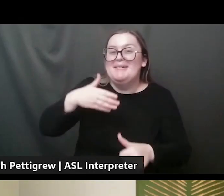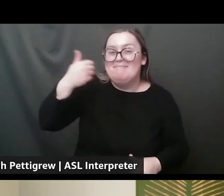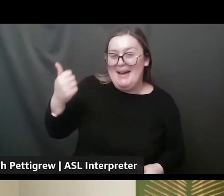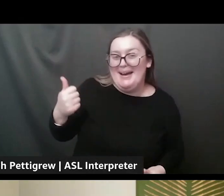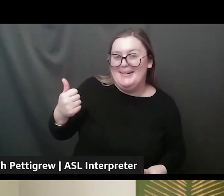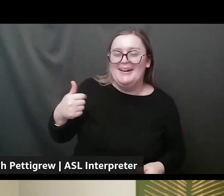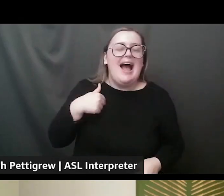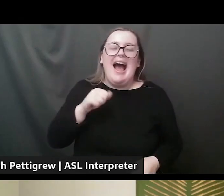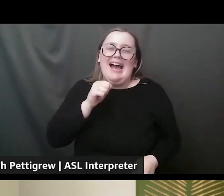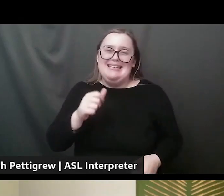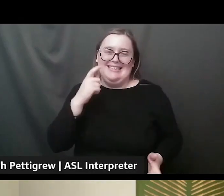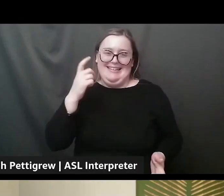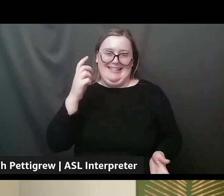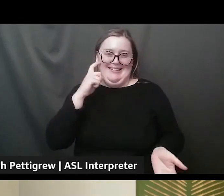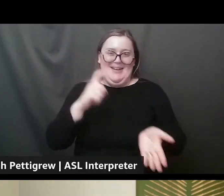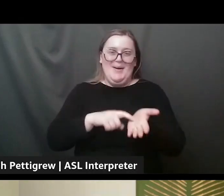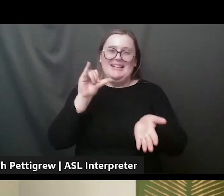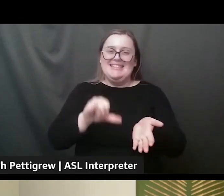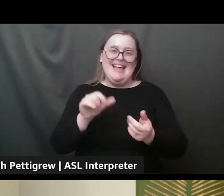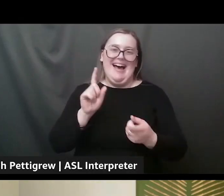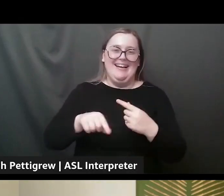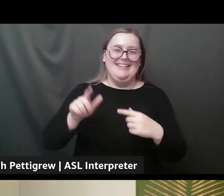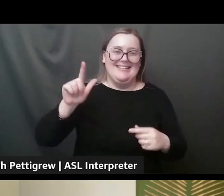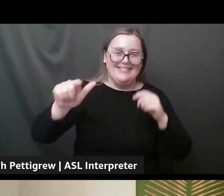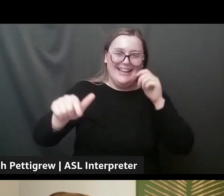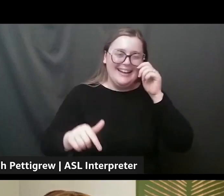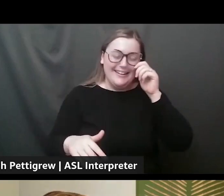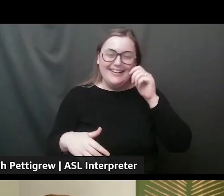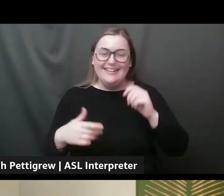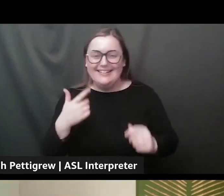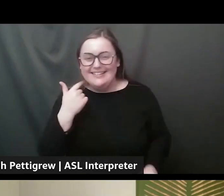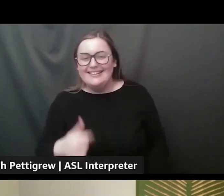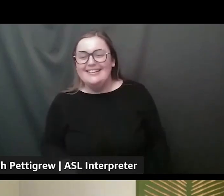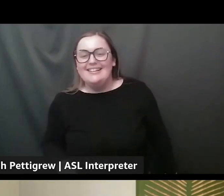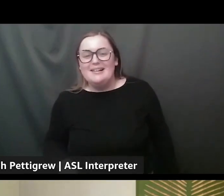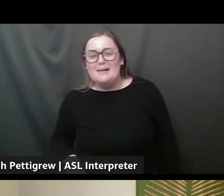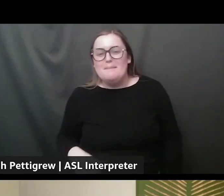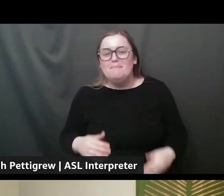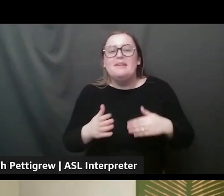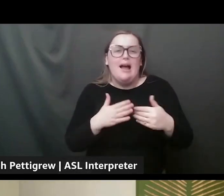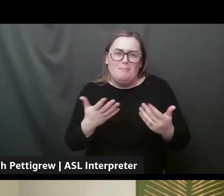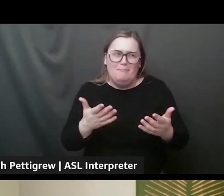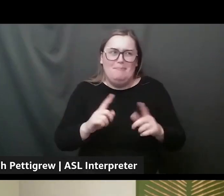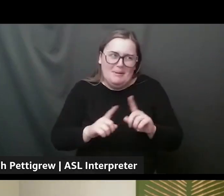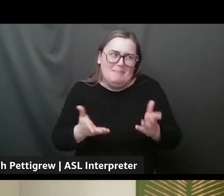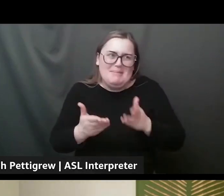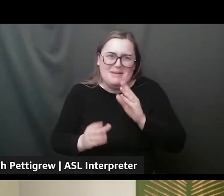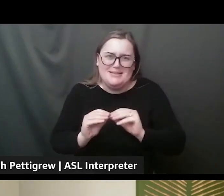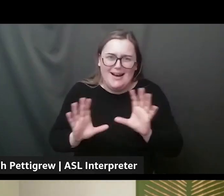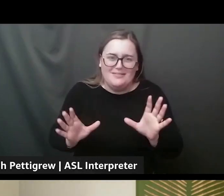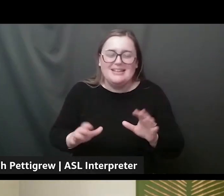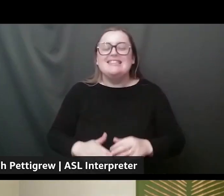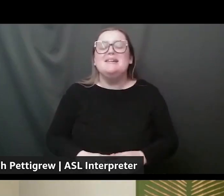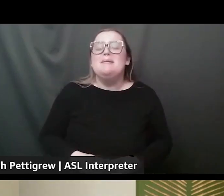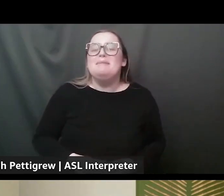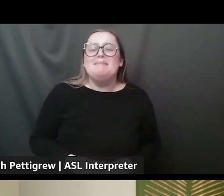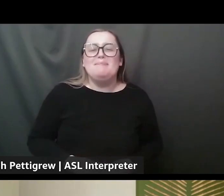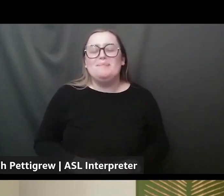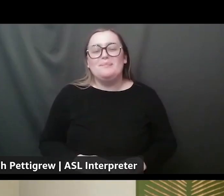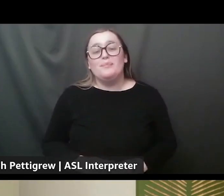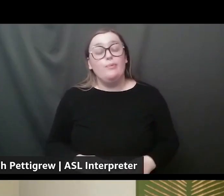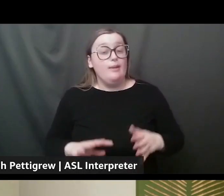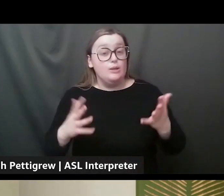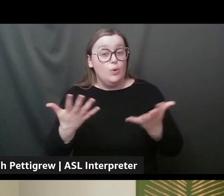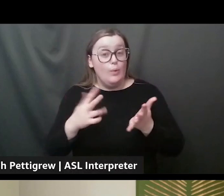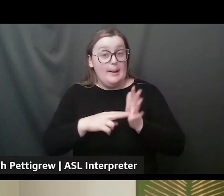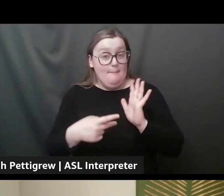that until later, though. Full disclosure. Although maybe it was obvious. So what that means, though, is that so